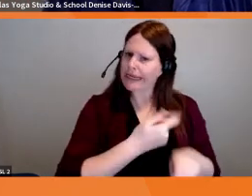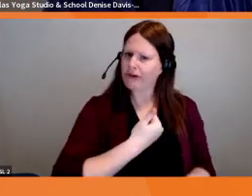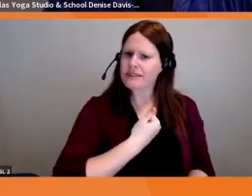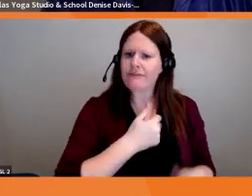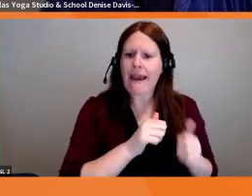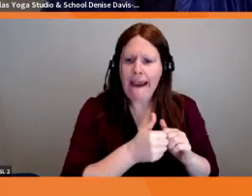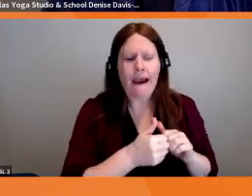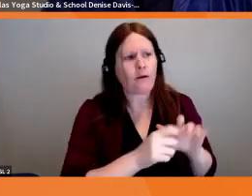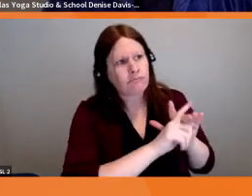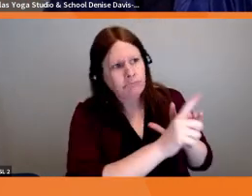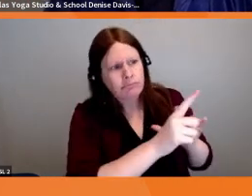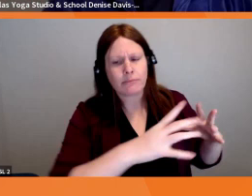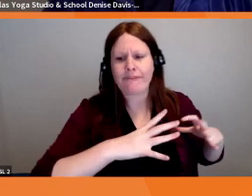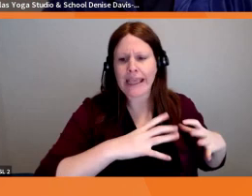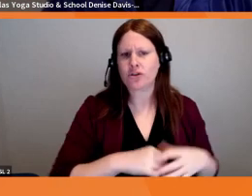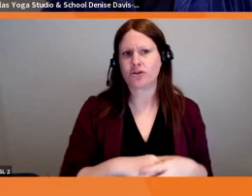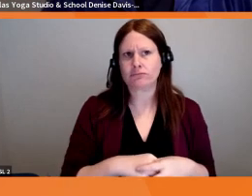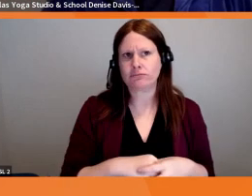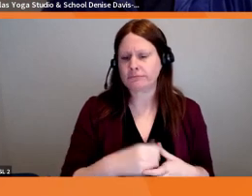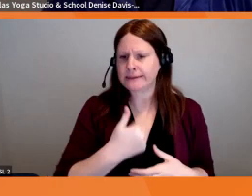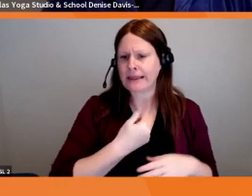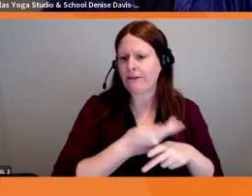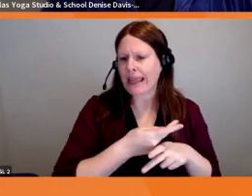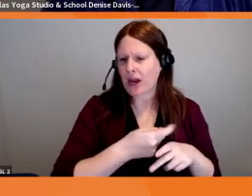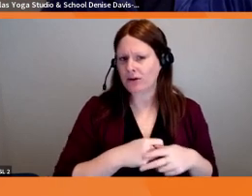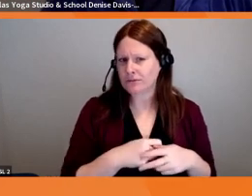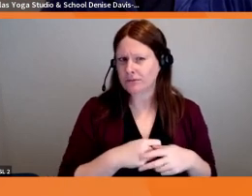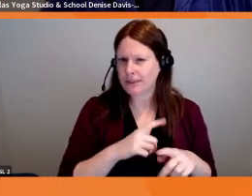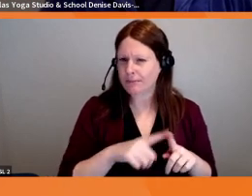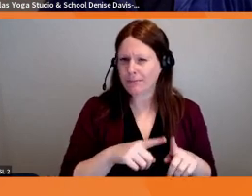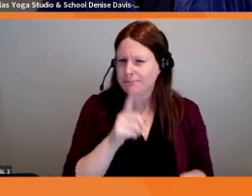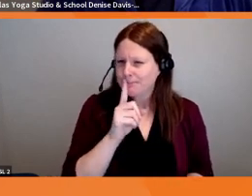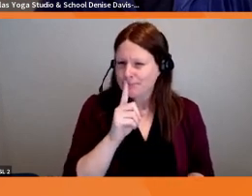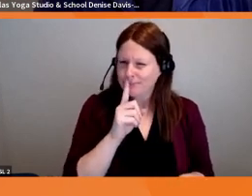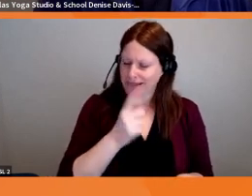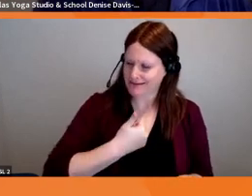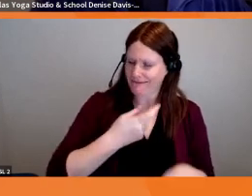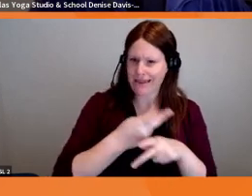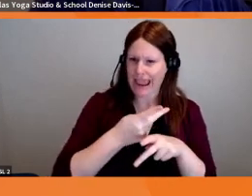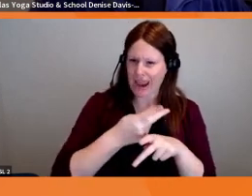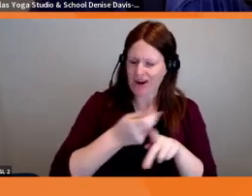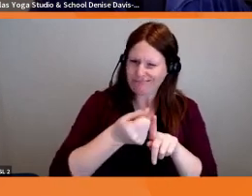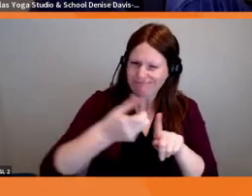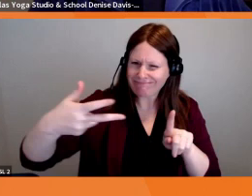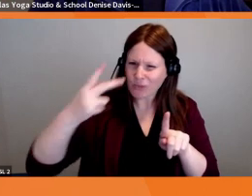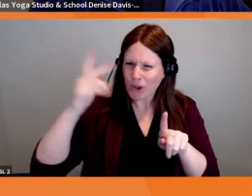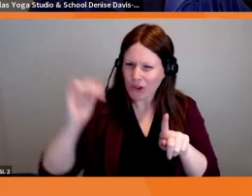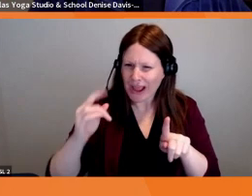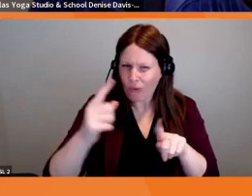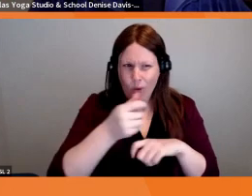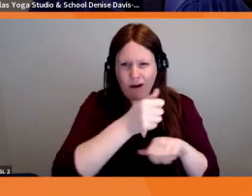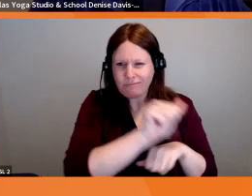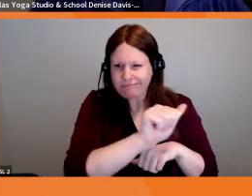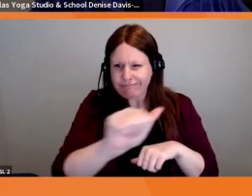doing self-care, there really wasn't a lot of identification about what self-care looked like. And I don't know if you could put in